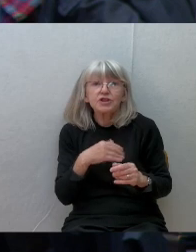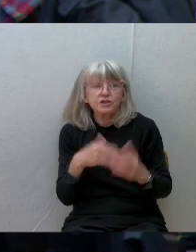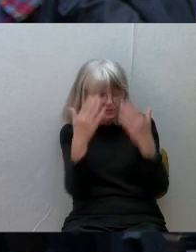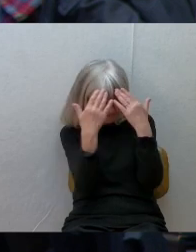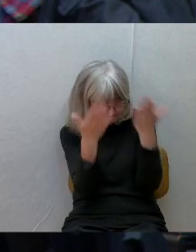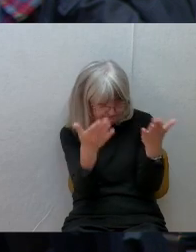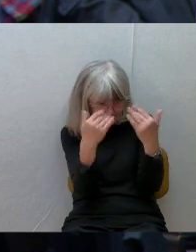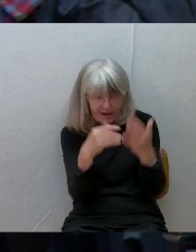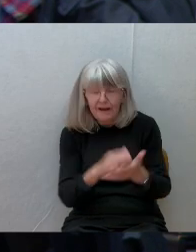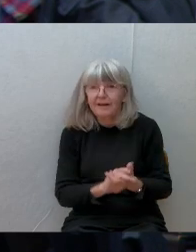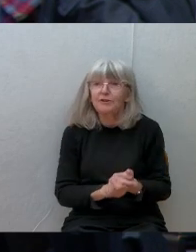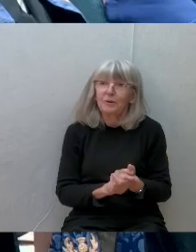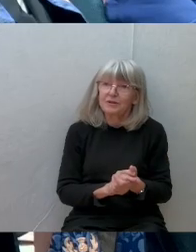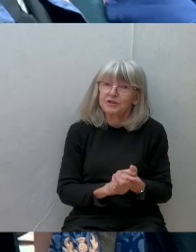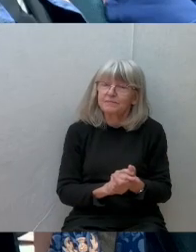Day.